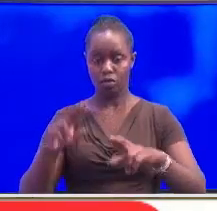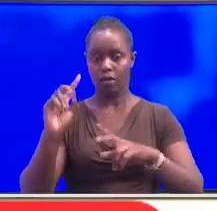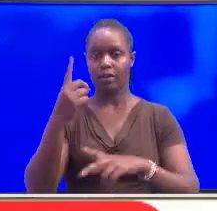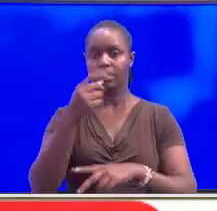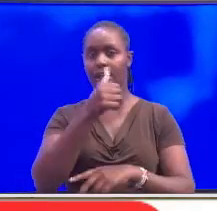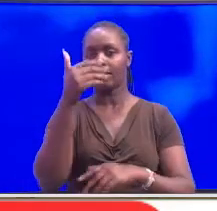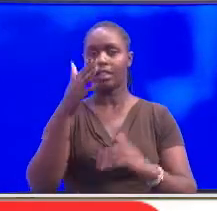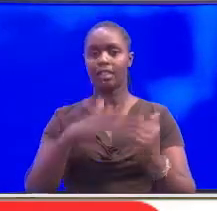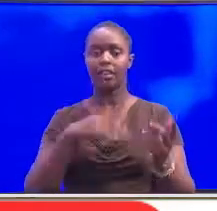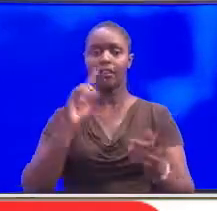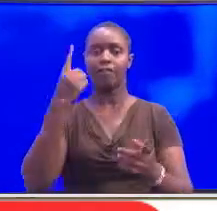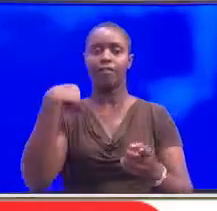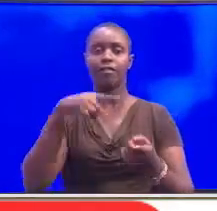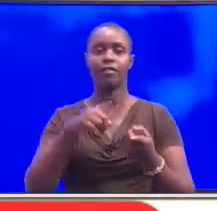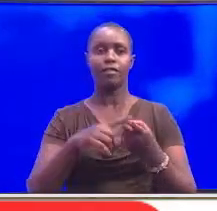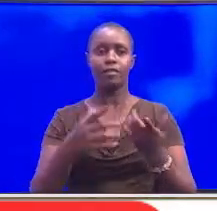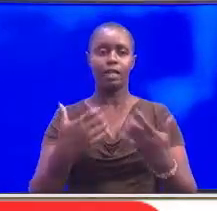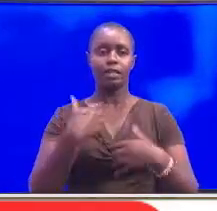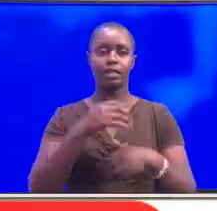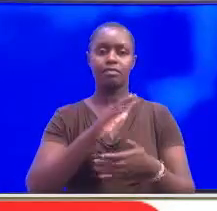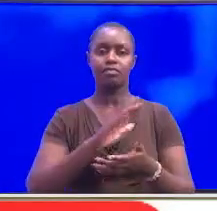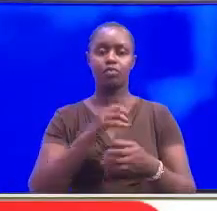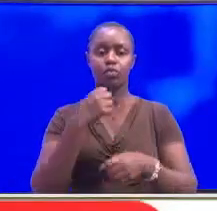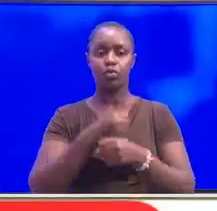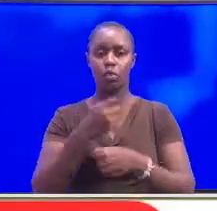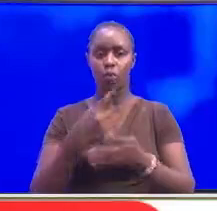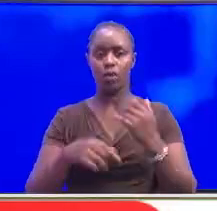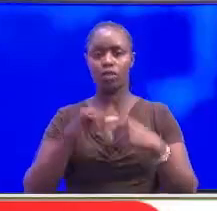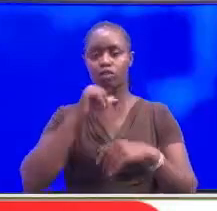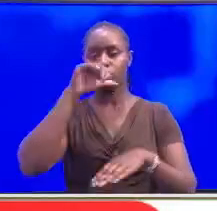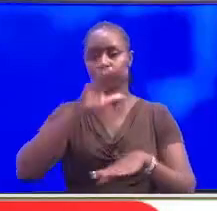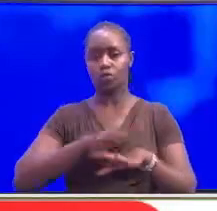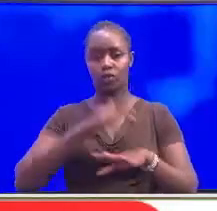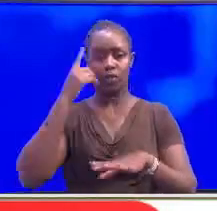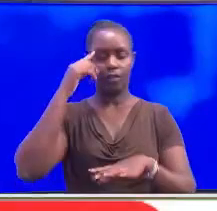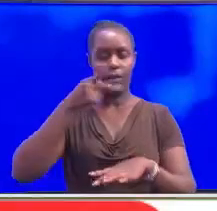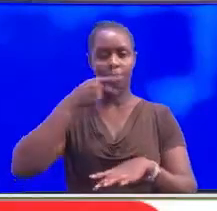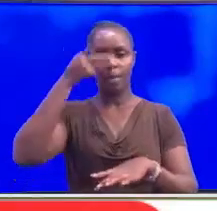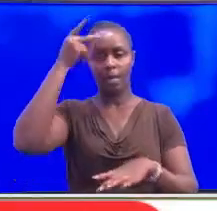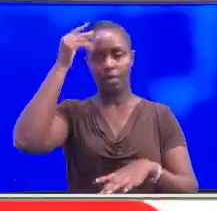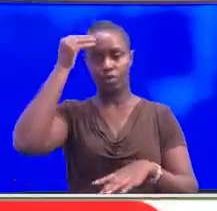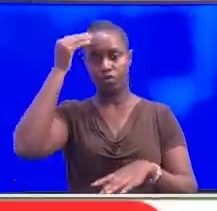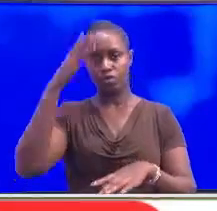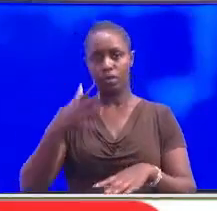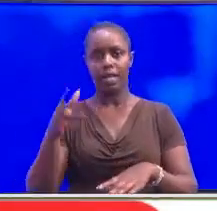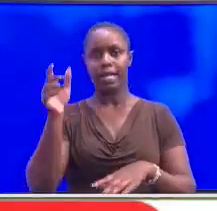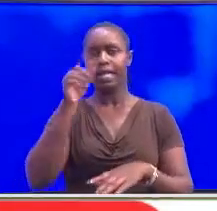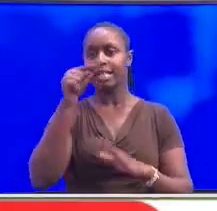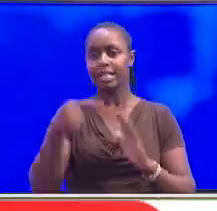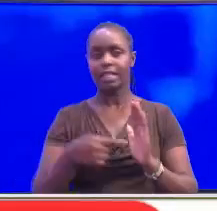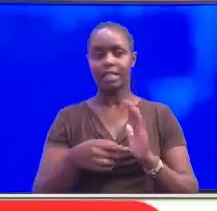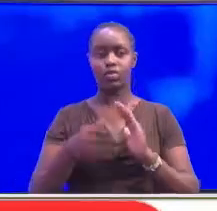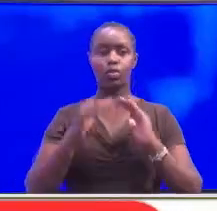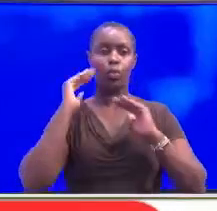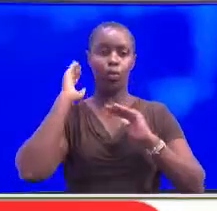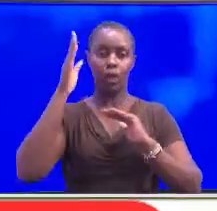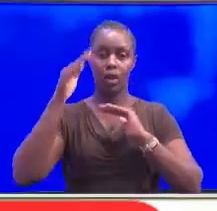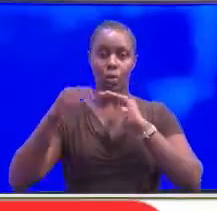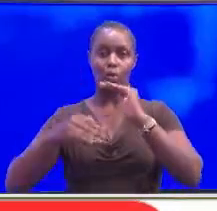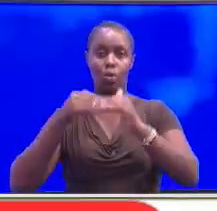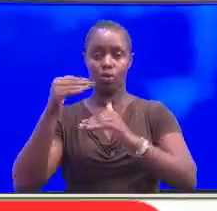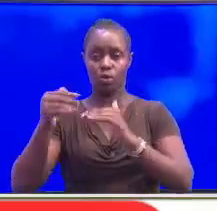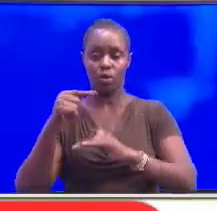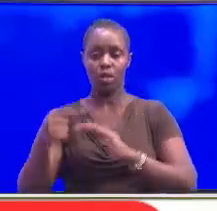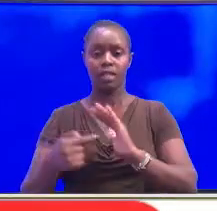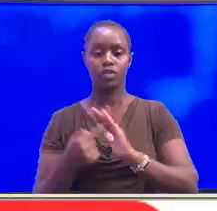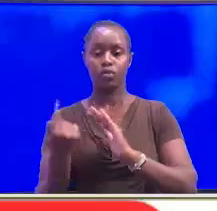students and the parents. In the region, we expect to continue. This was just the start. We expect